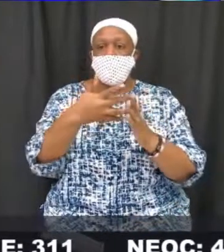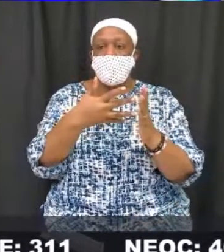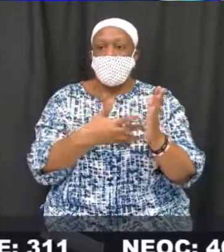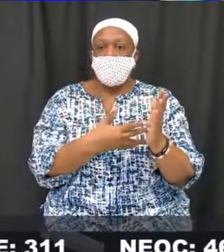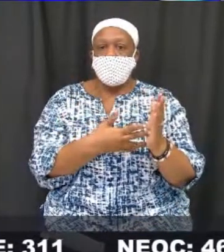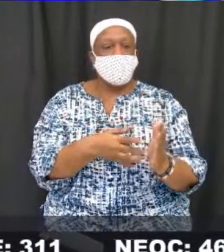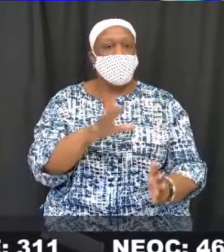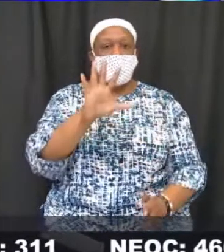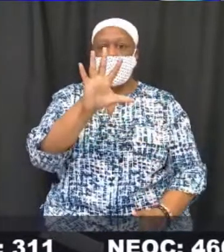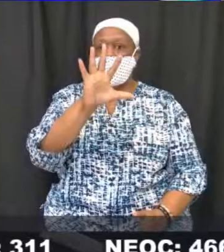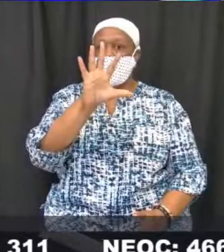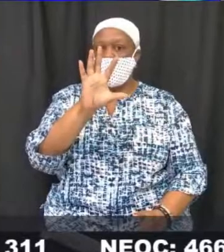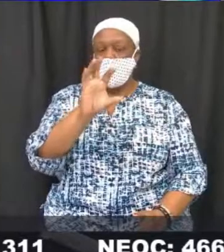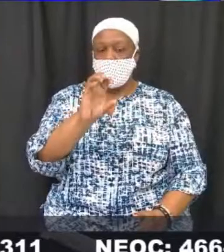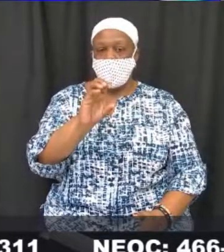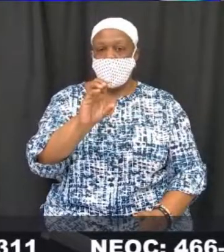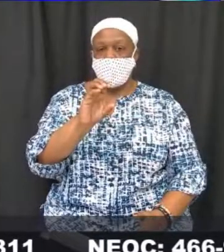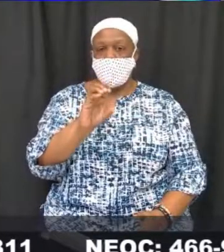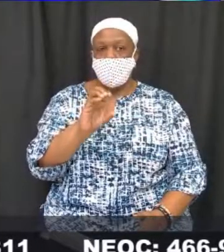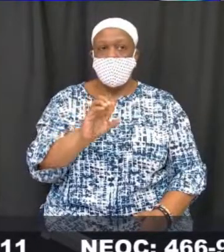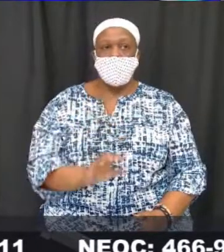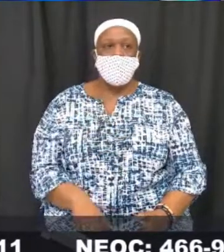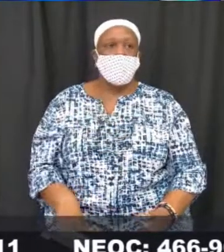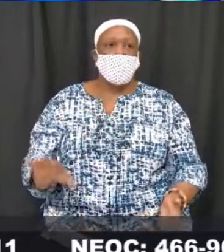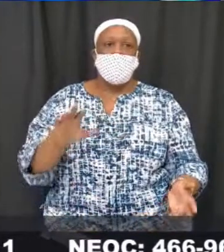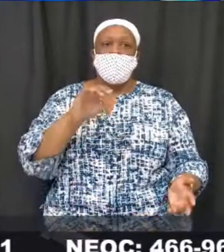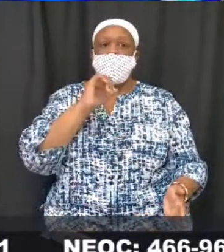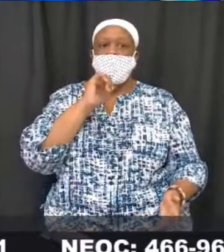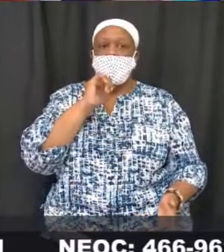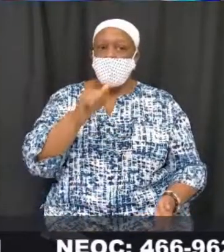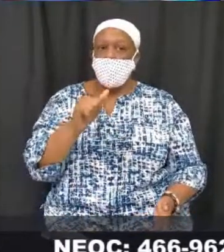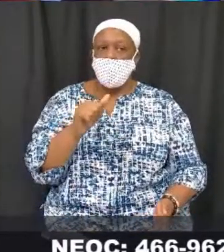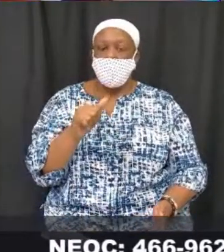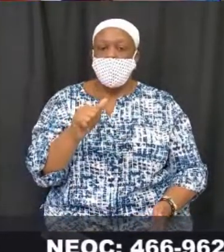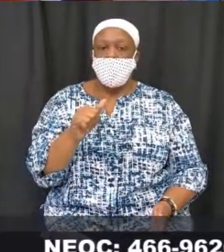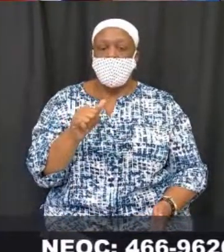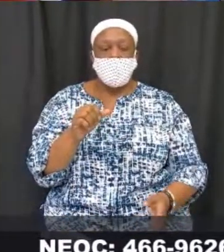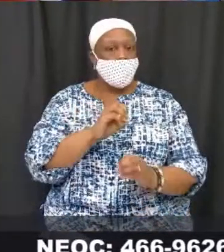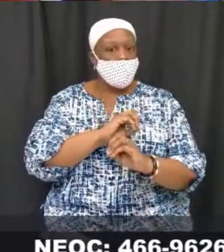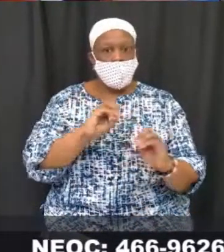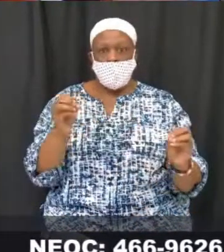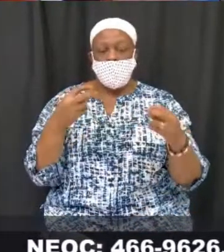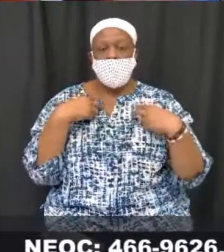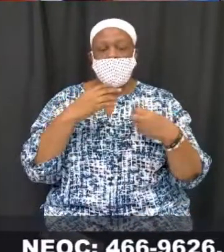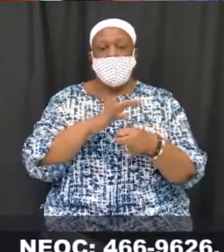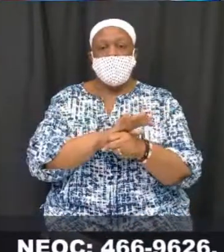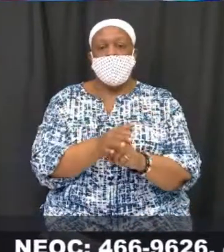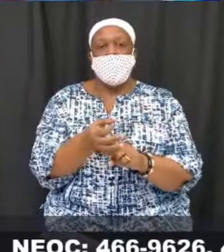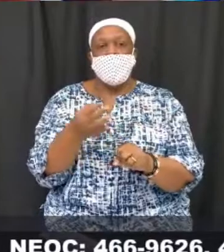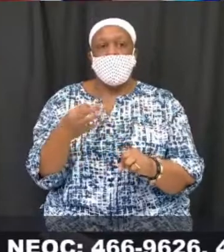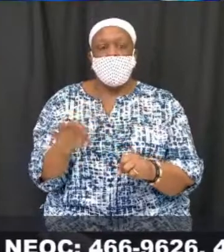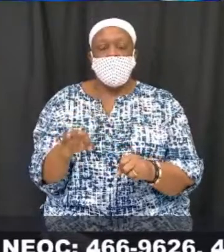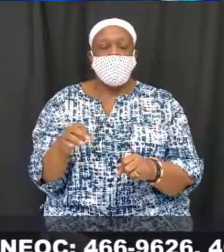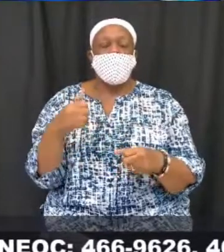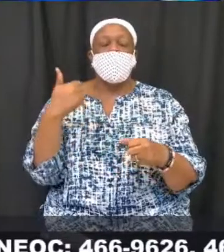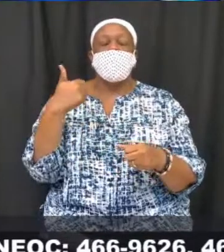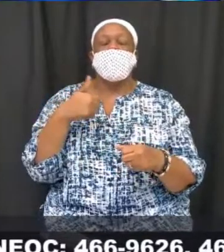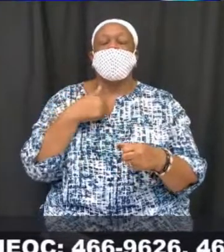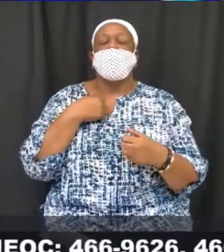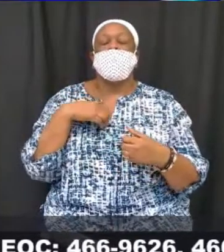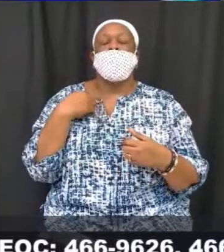all 570 plus tests were negative. These results point towards containment of the